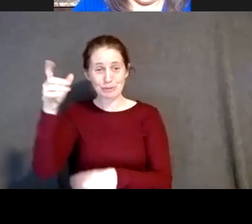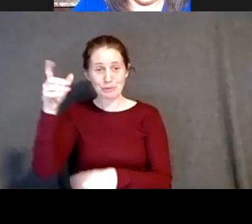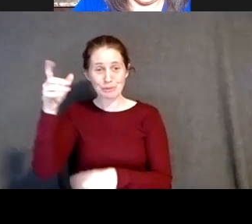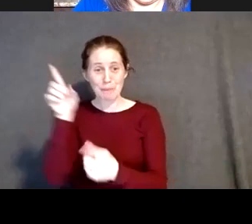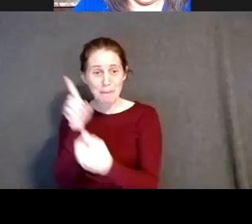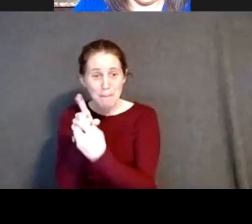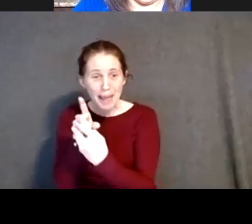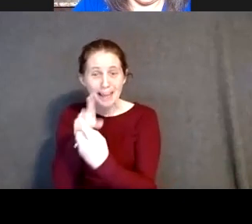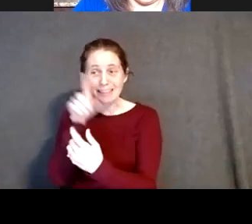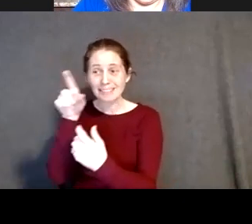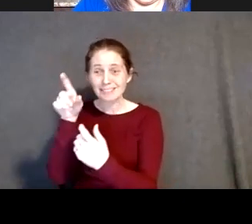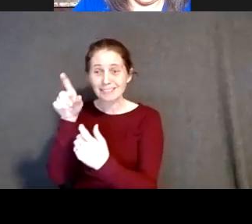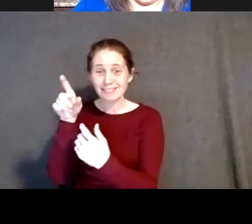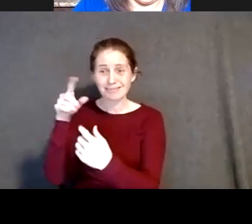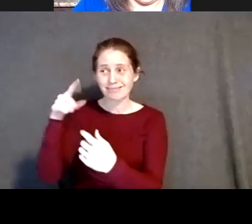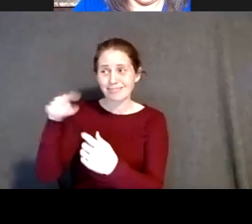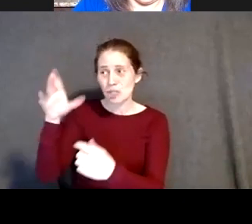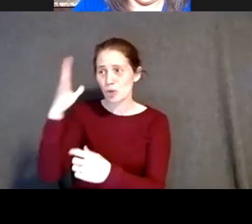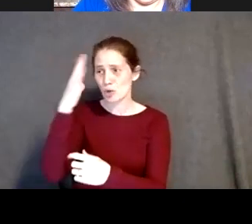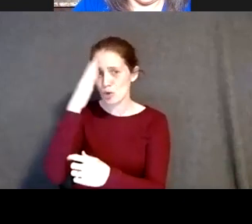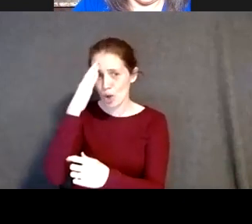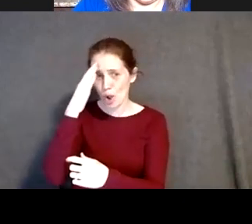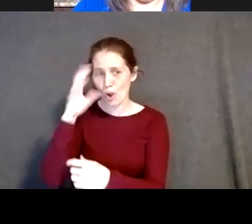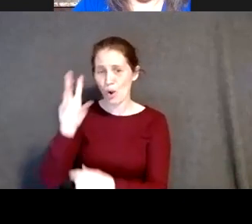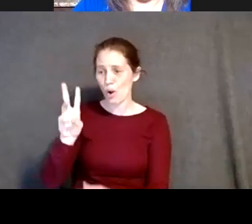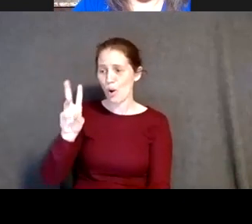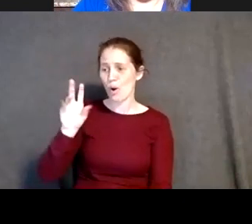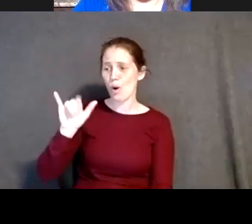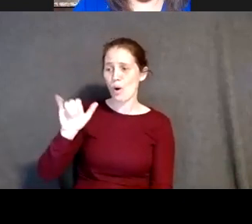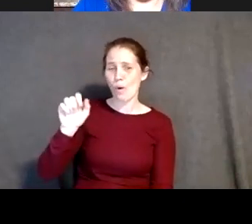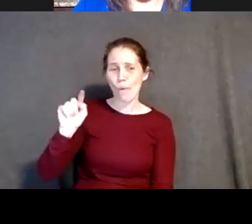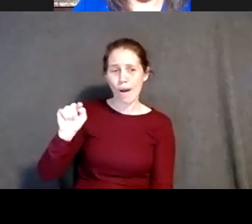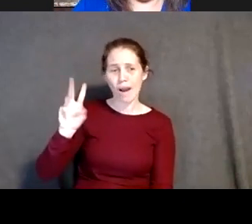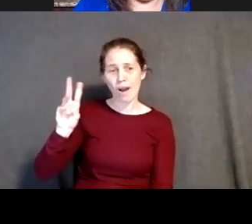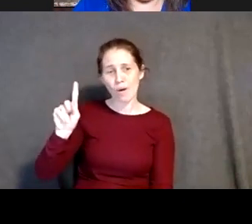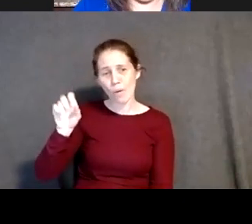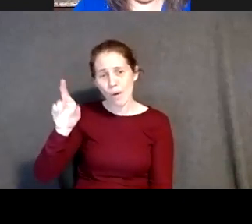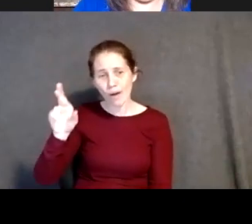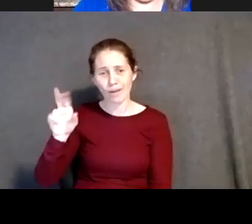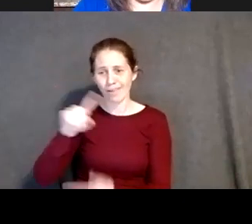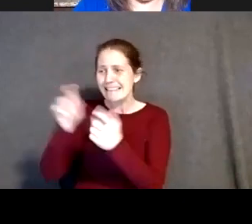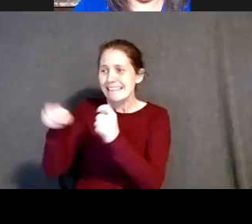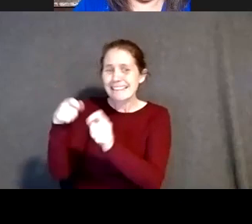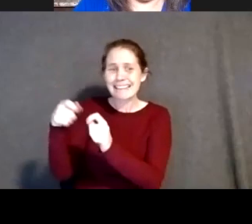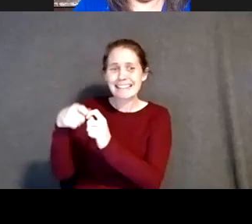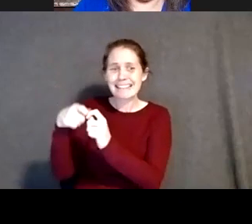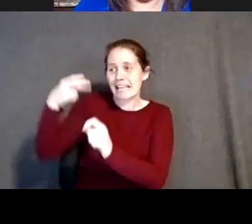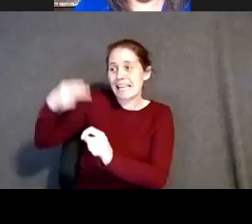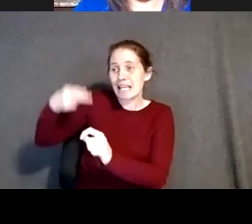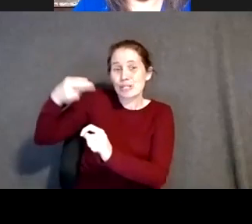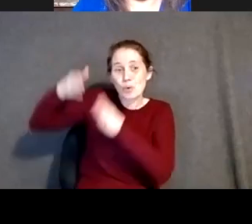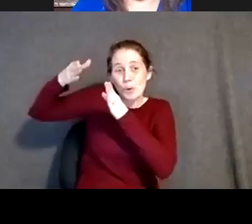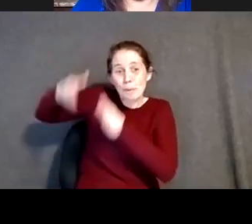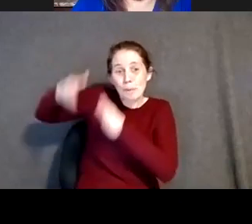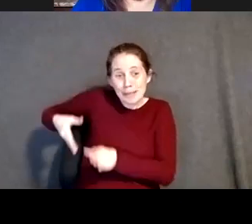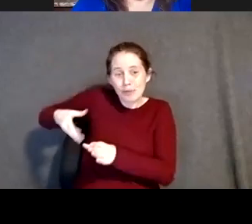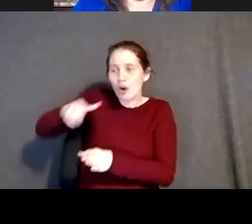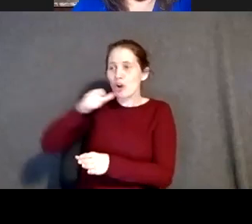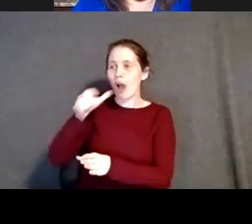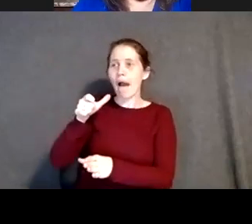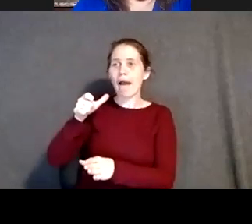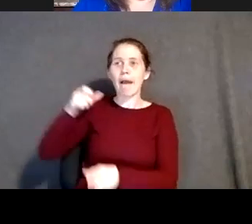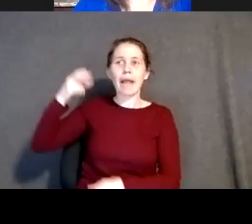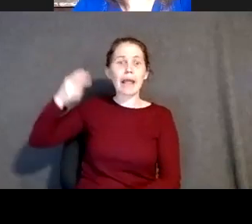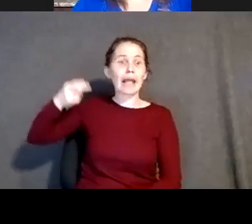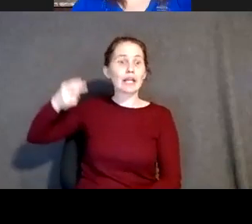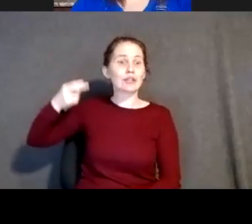known Wyatt Walker. I'm old enough to have these historic figures were not just history to me.